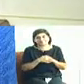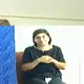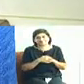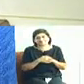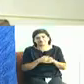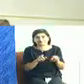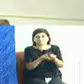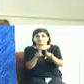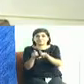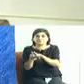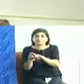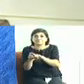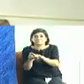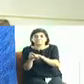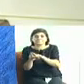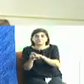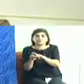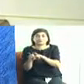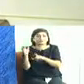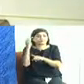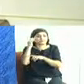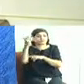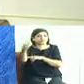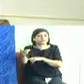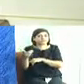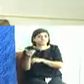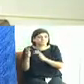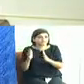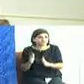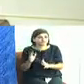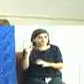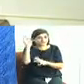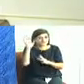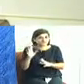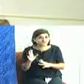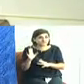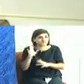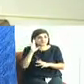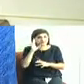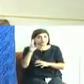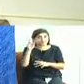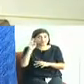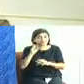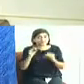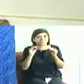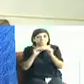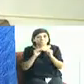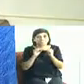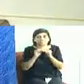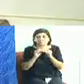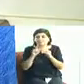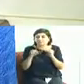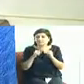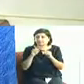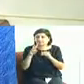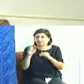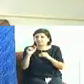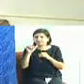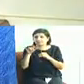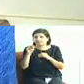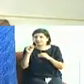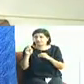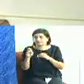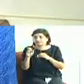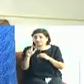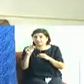I also want to acknowledge our guest preacher, and you'll hear more about him, the Reverend Wayne Lindsay. I want to acknowledge and welcome